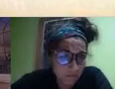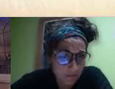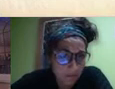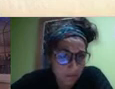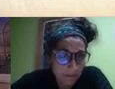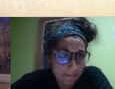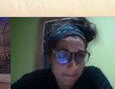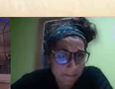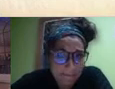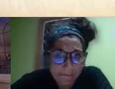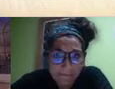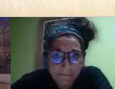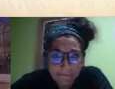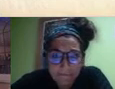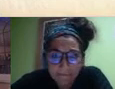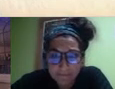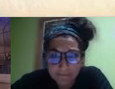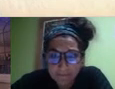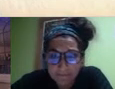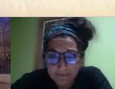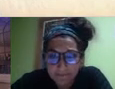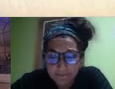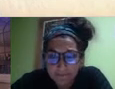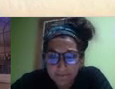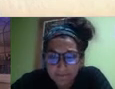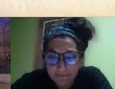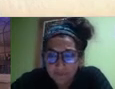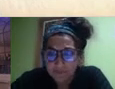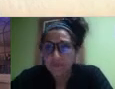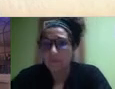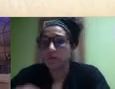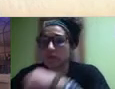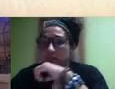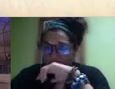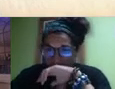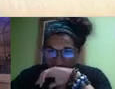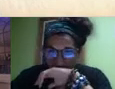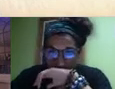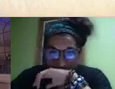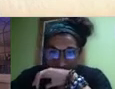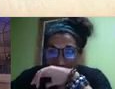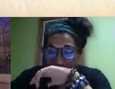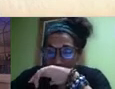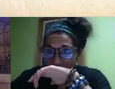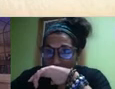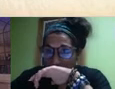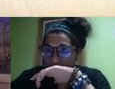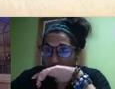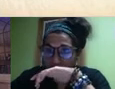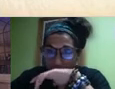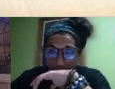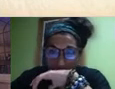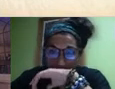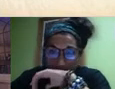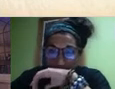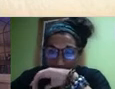this summer and going into next year, we'll be doing a locally funded pilot of infrastructure improvements centered